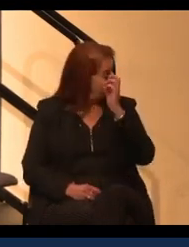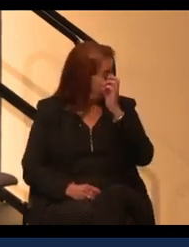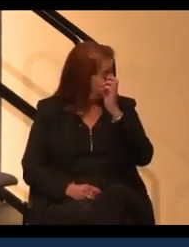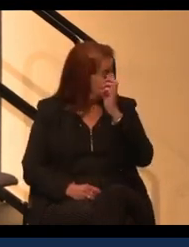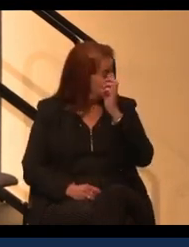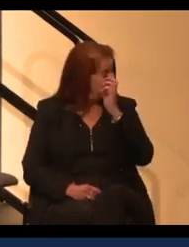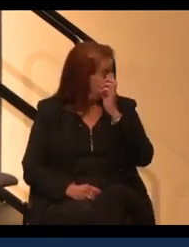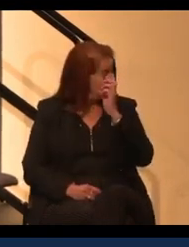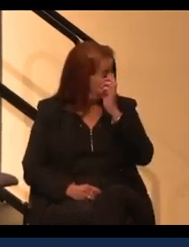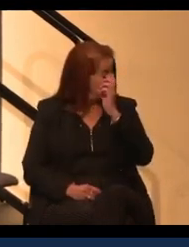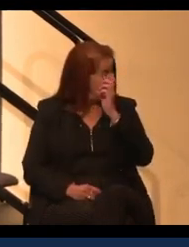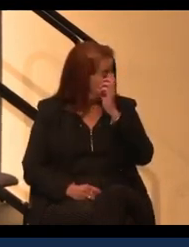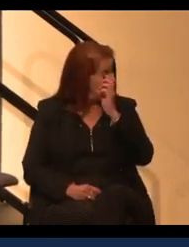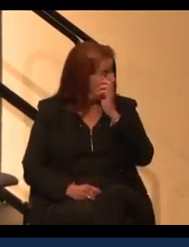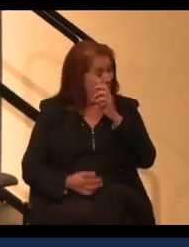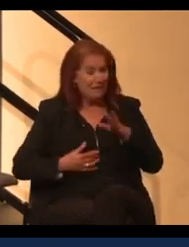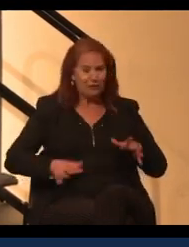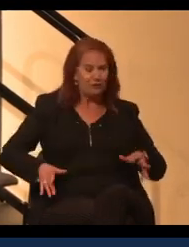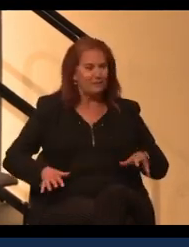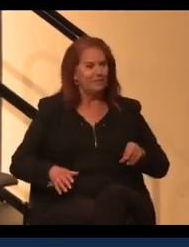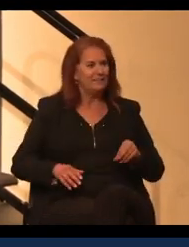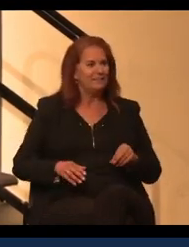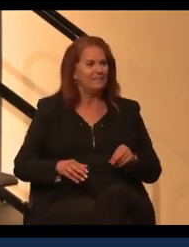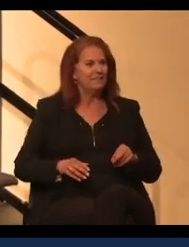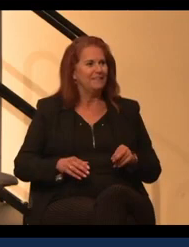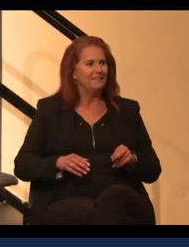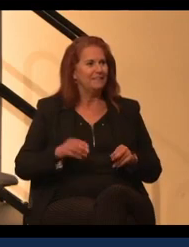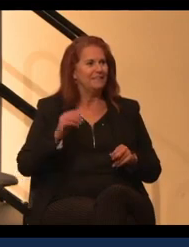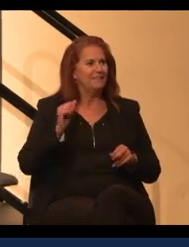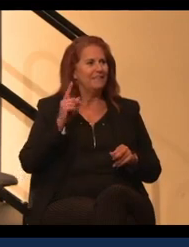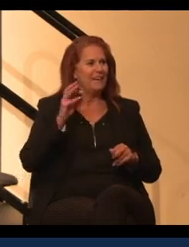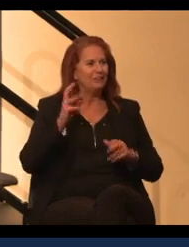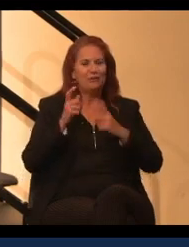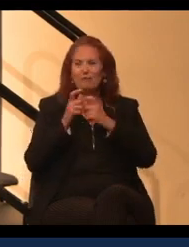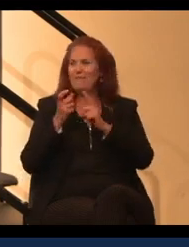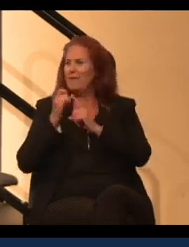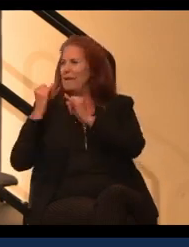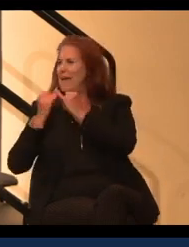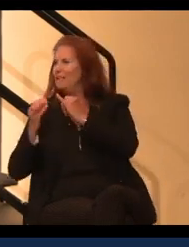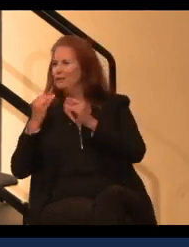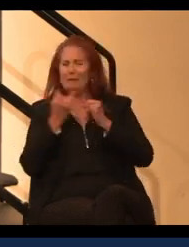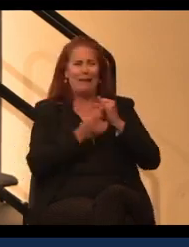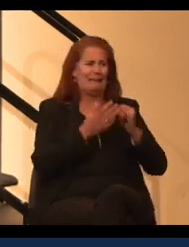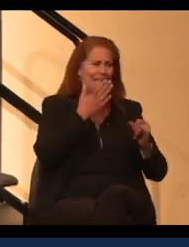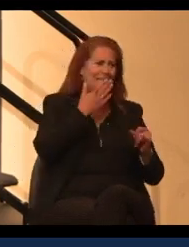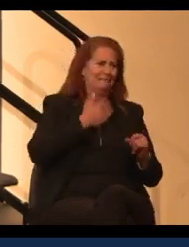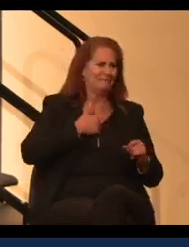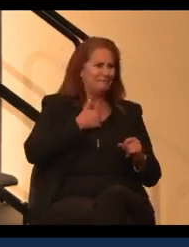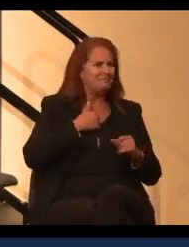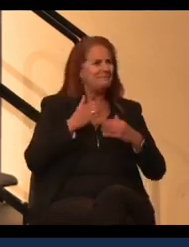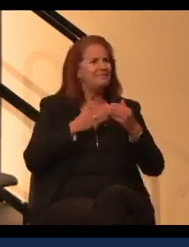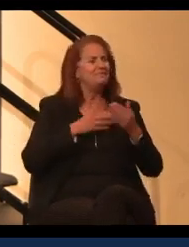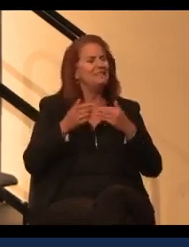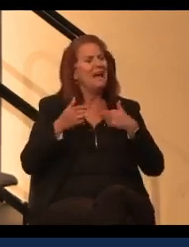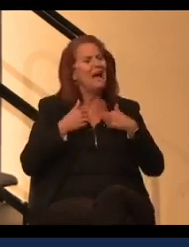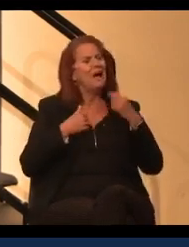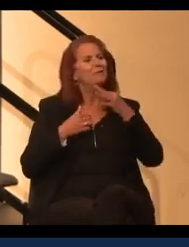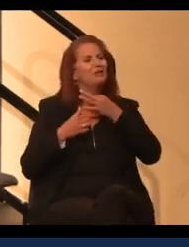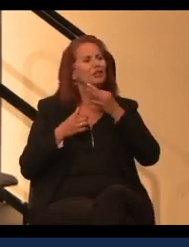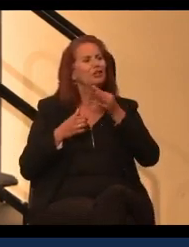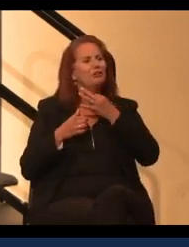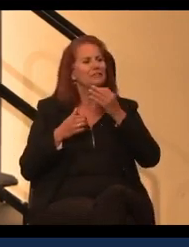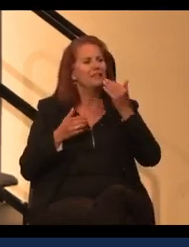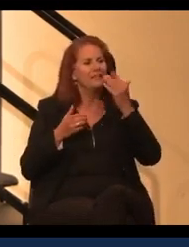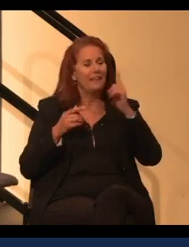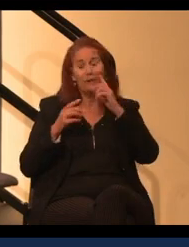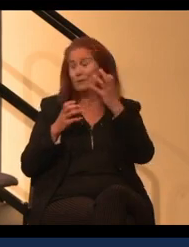I'm like jingling everywhere. Here's me making Andrew run from end to end. I'm curious, thank